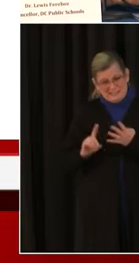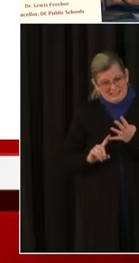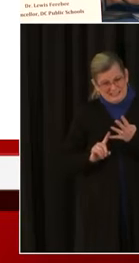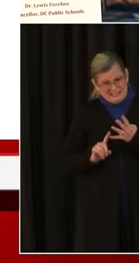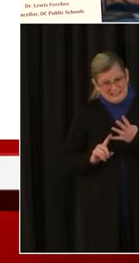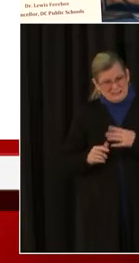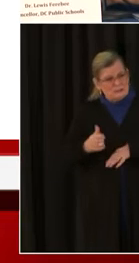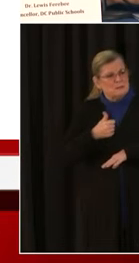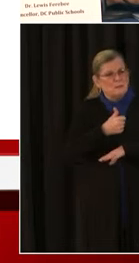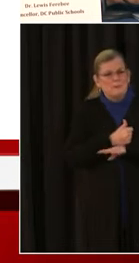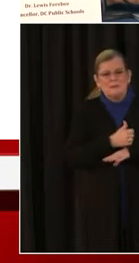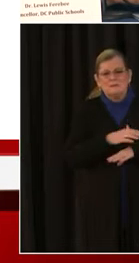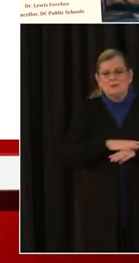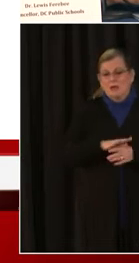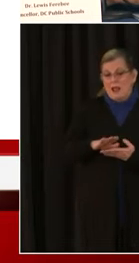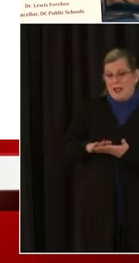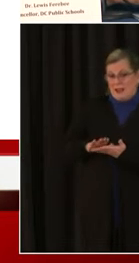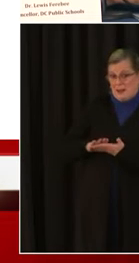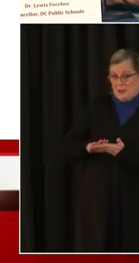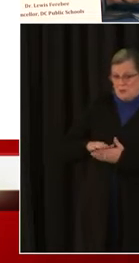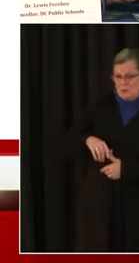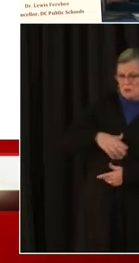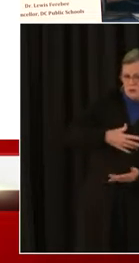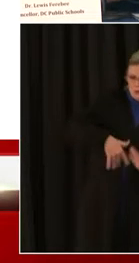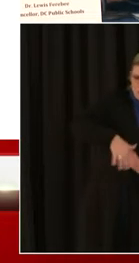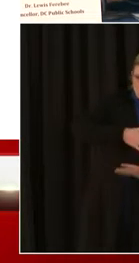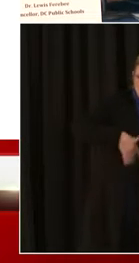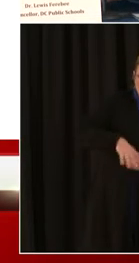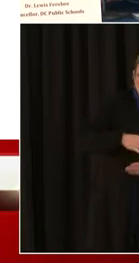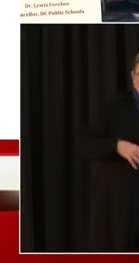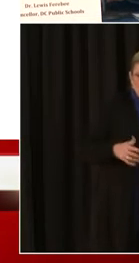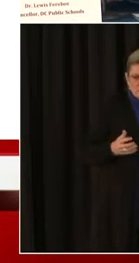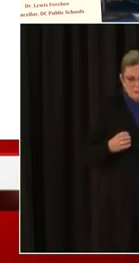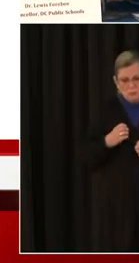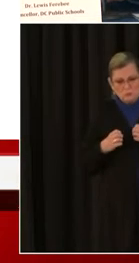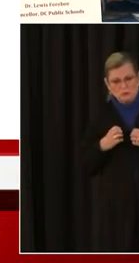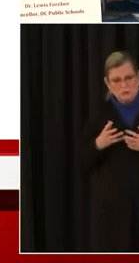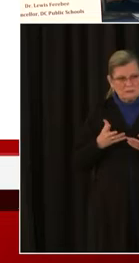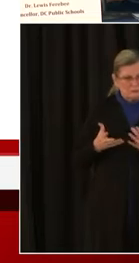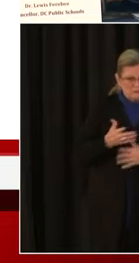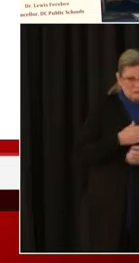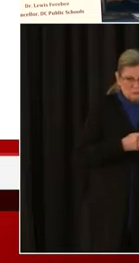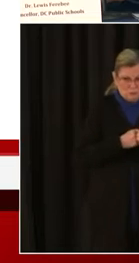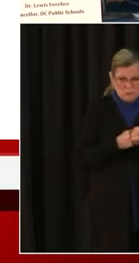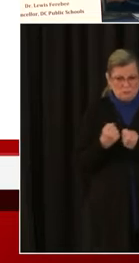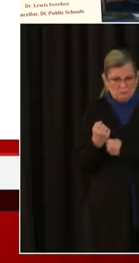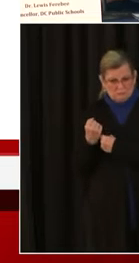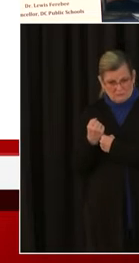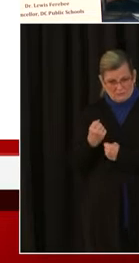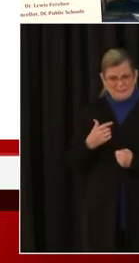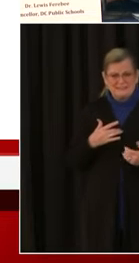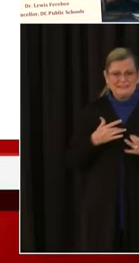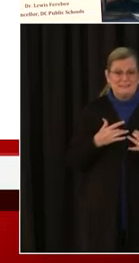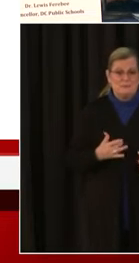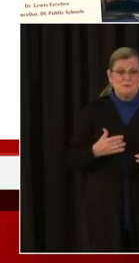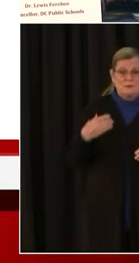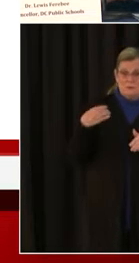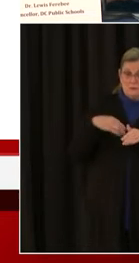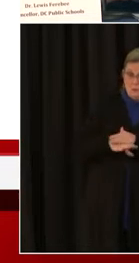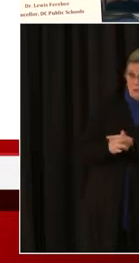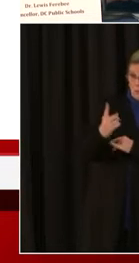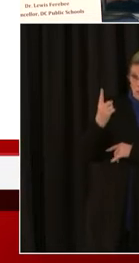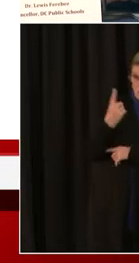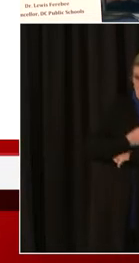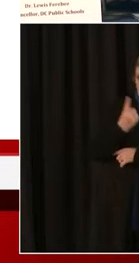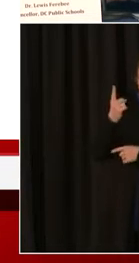based on academic and social emotional supports. And this model, typically students would come in maybe 1 day or half